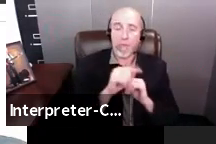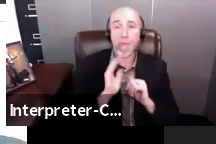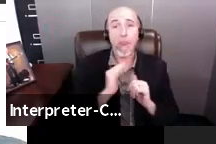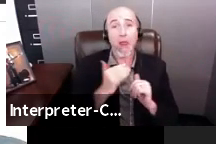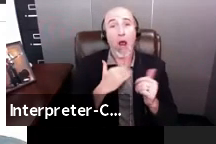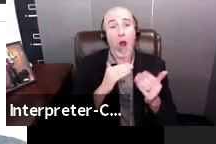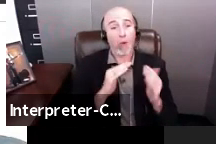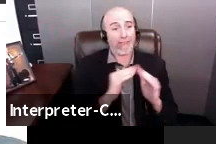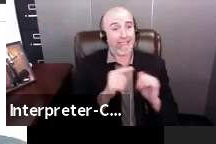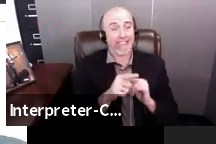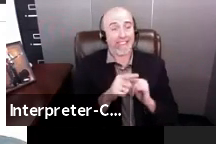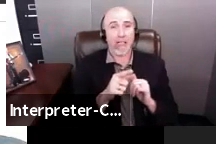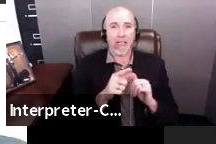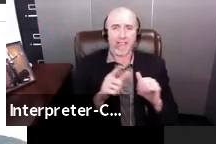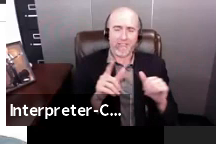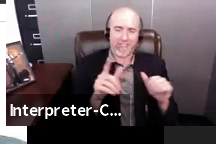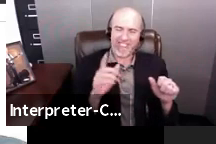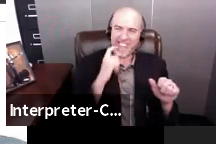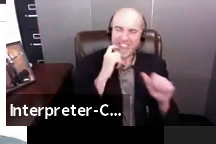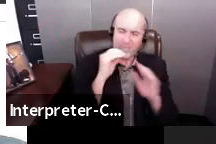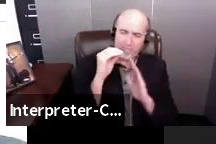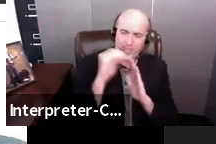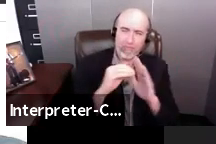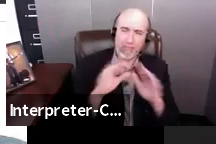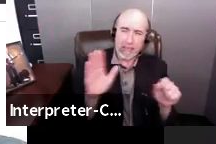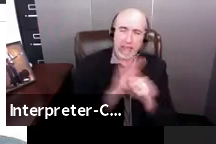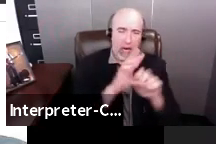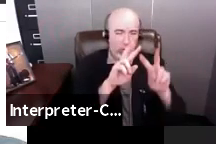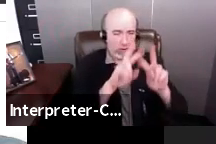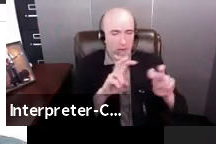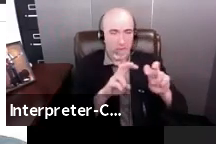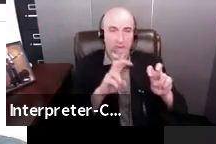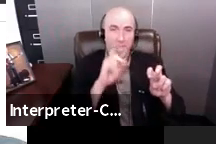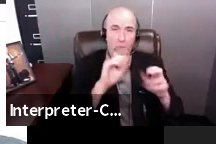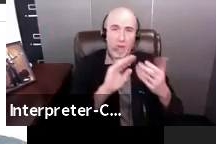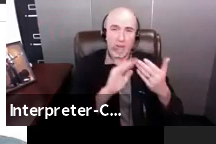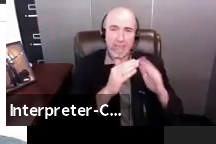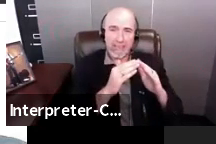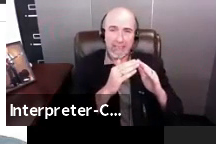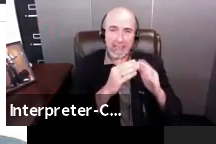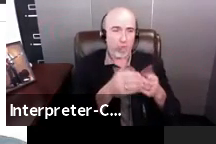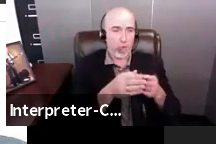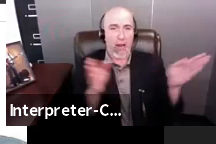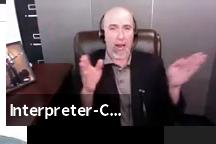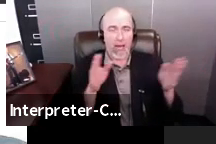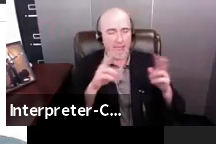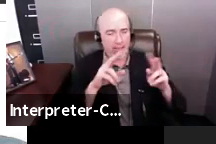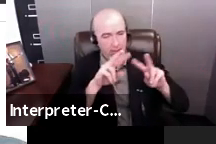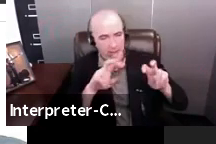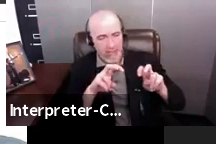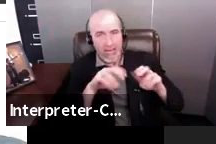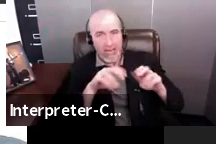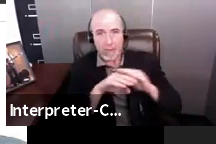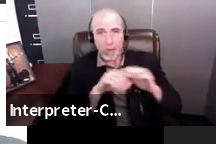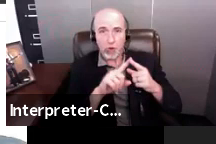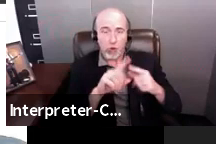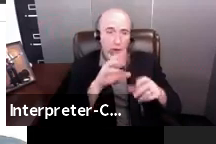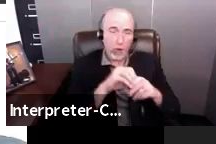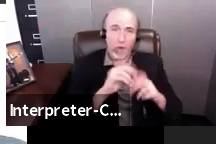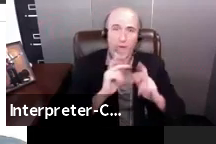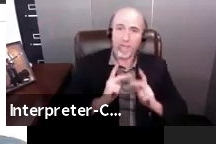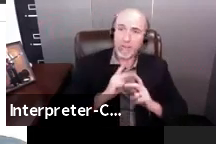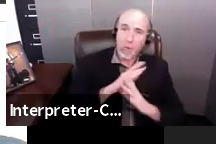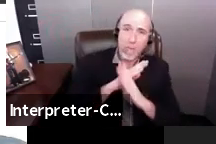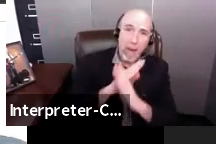has completed an entire assessment of all city departments for accessibility to include physical barriers,